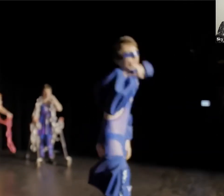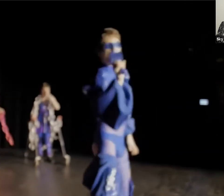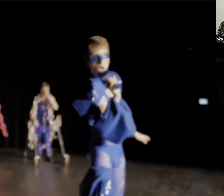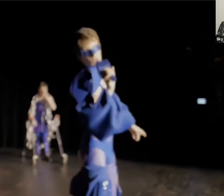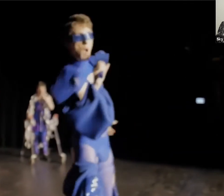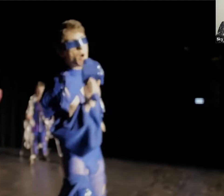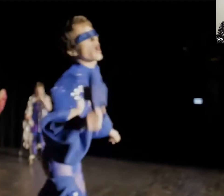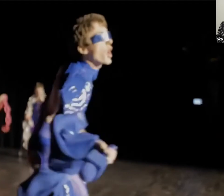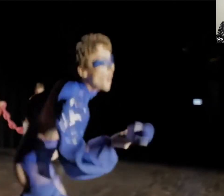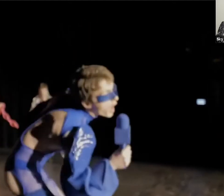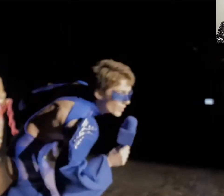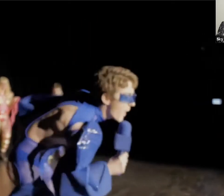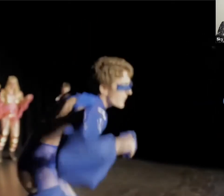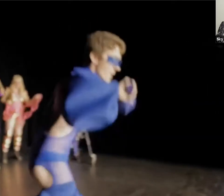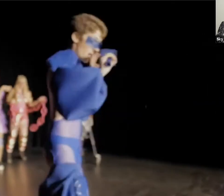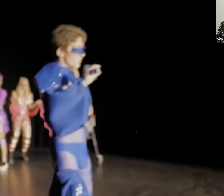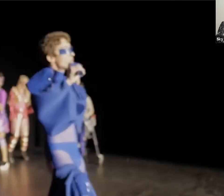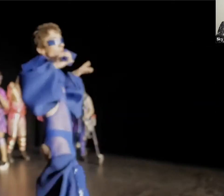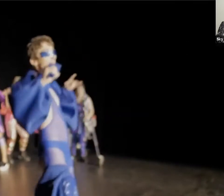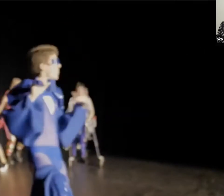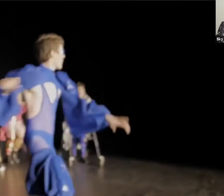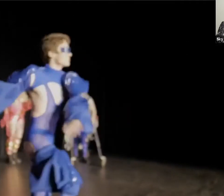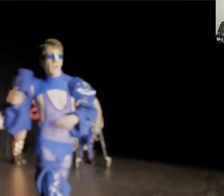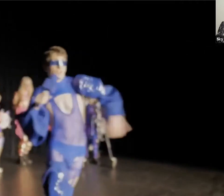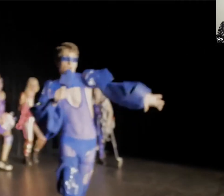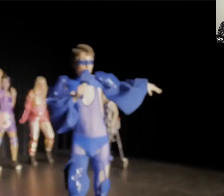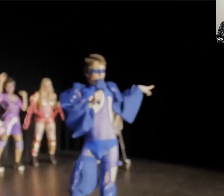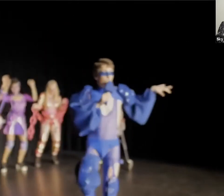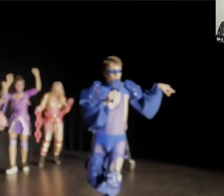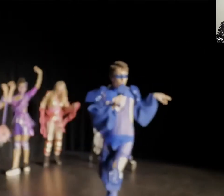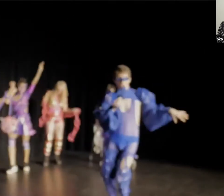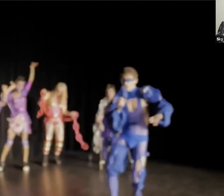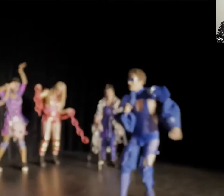Bitch, we'll call you out, call you up, make sure you're about those success